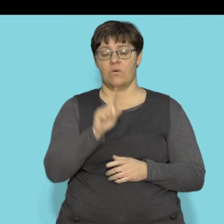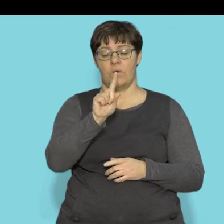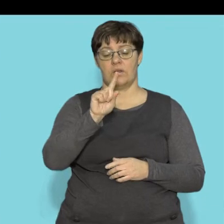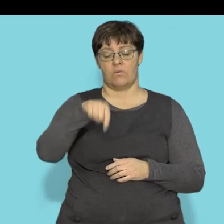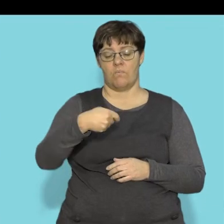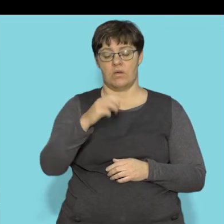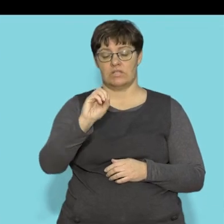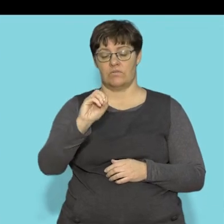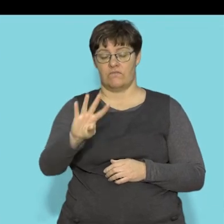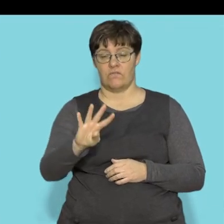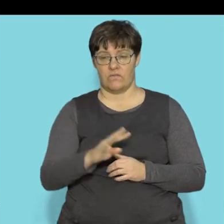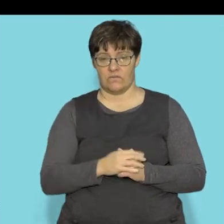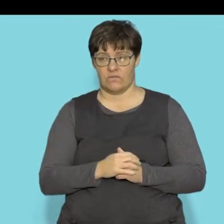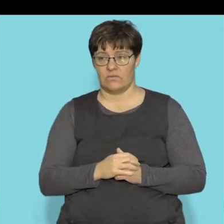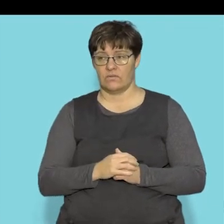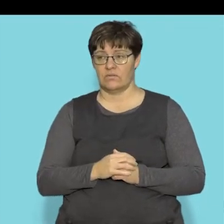multiplied by